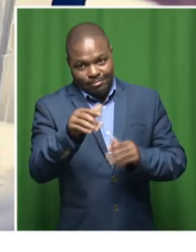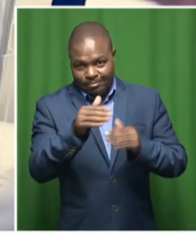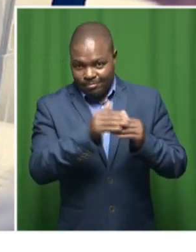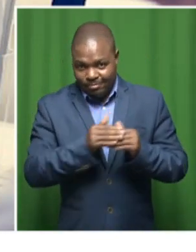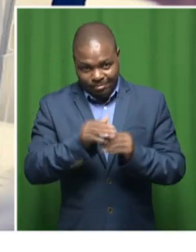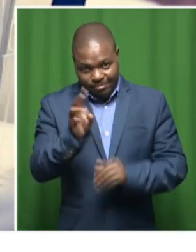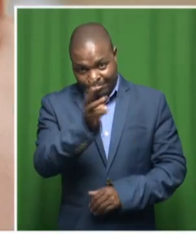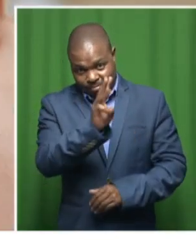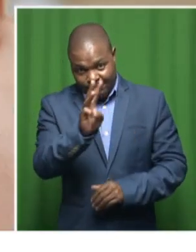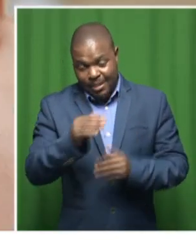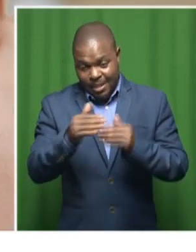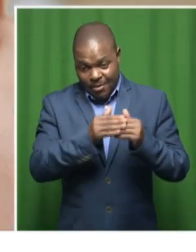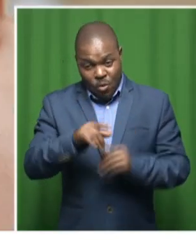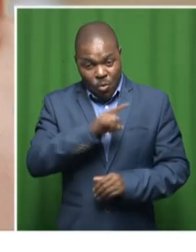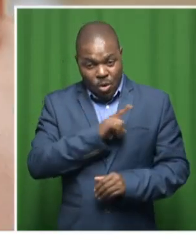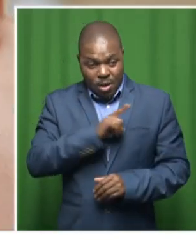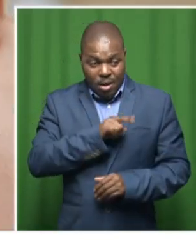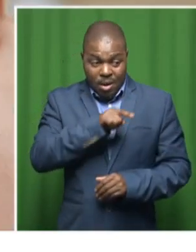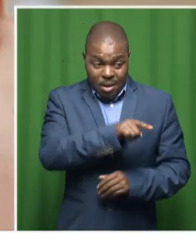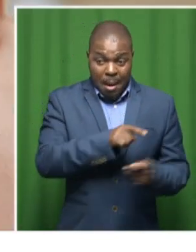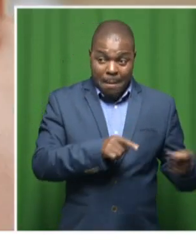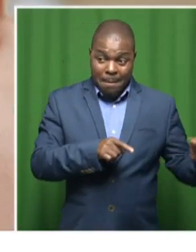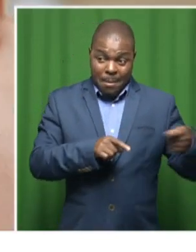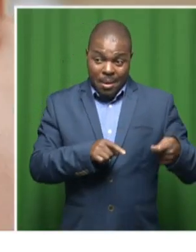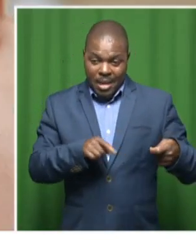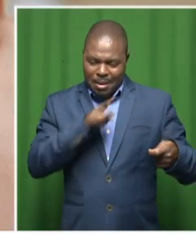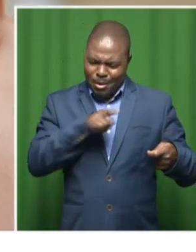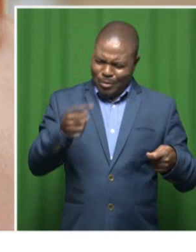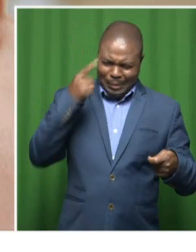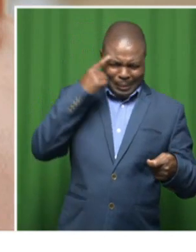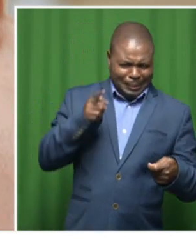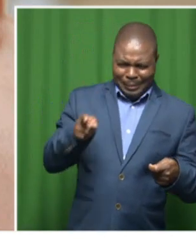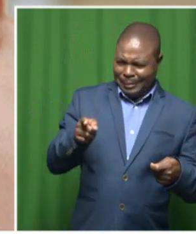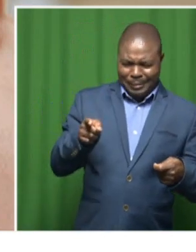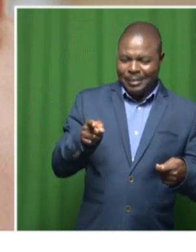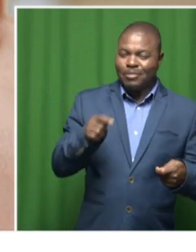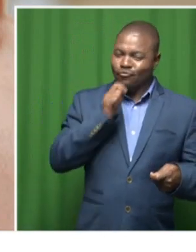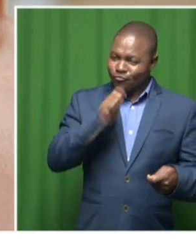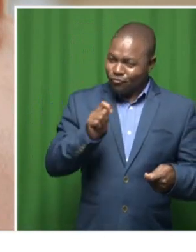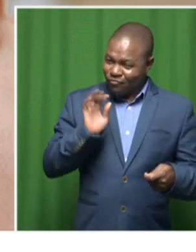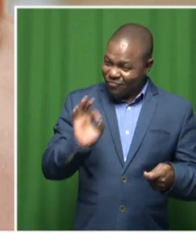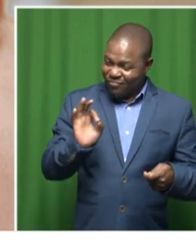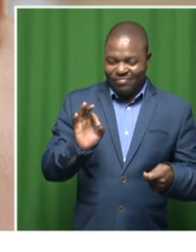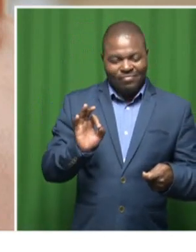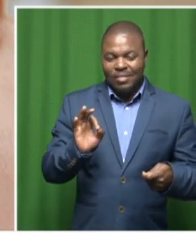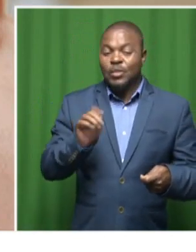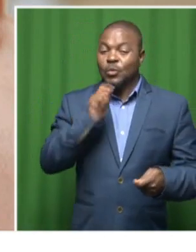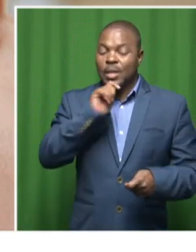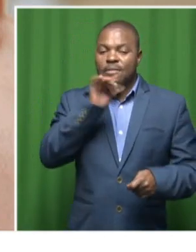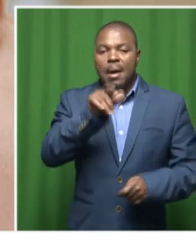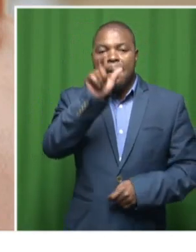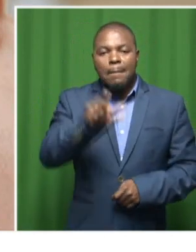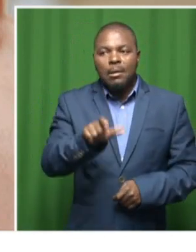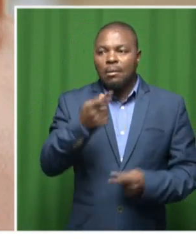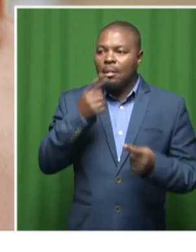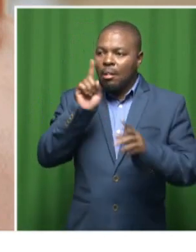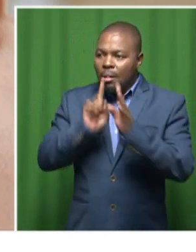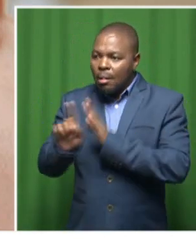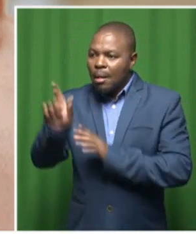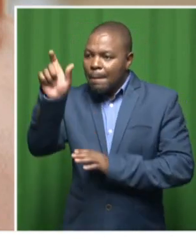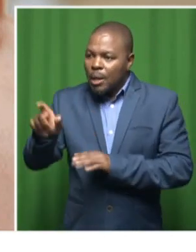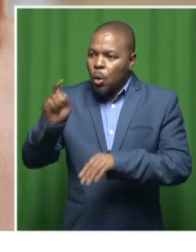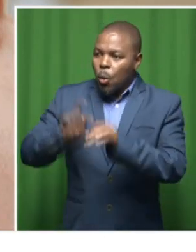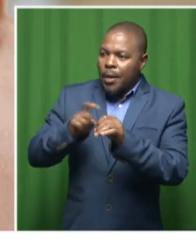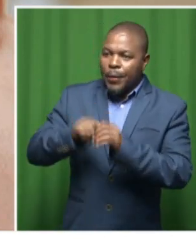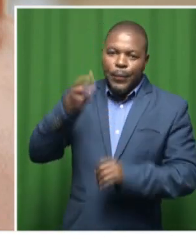aware, because you get what you pay for. And also, if it's too good to be true, it generally is. If a patient or somebody is going to somebody who is not a